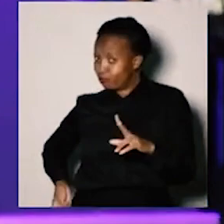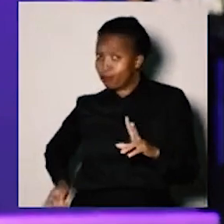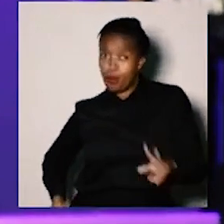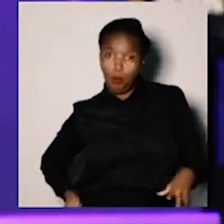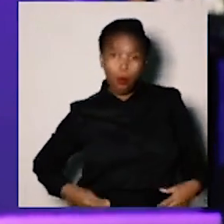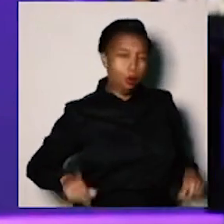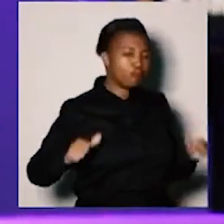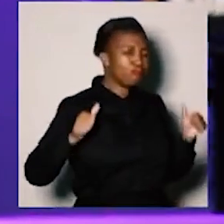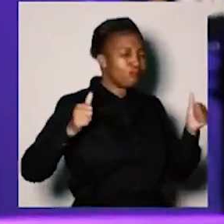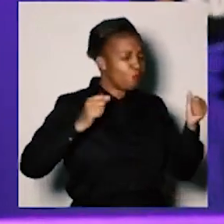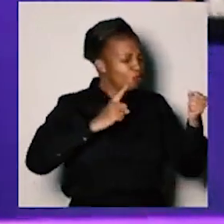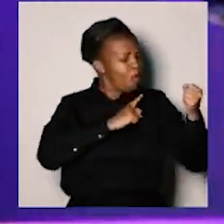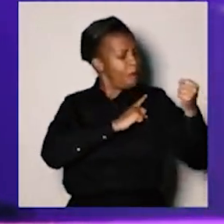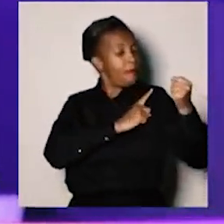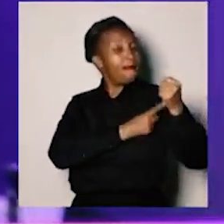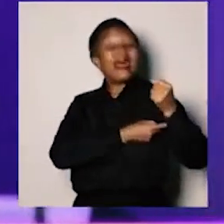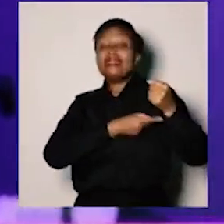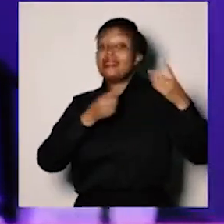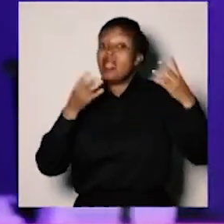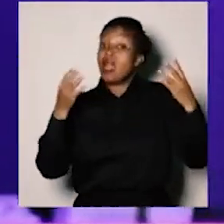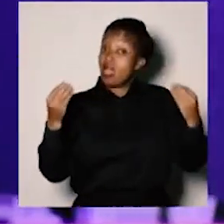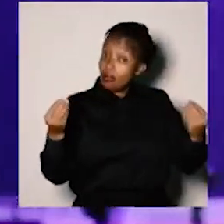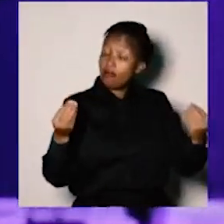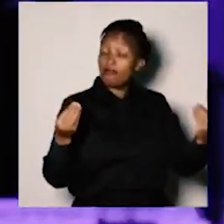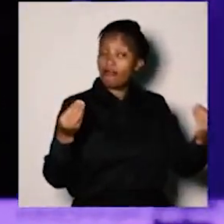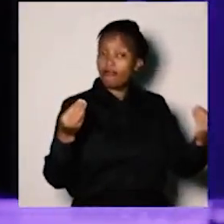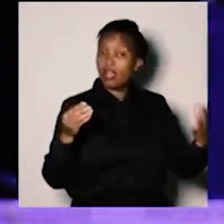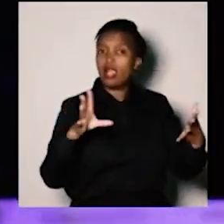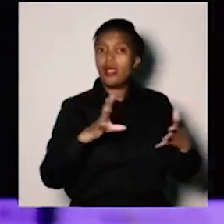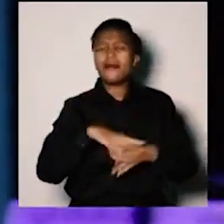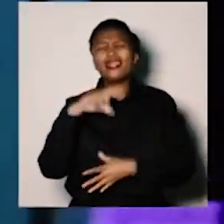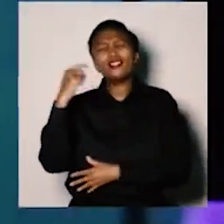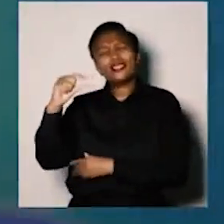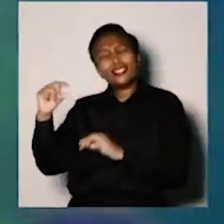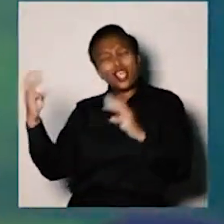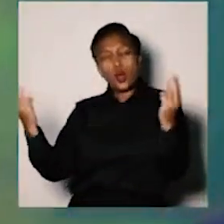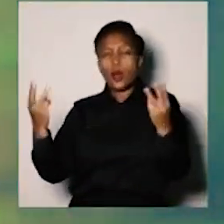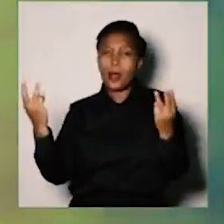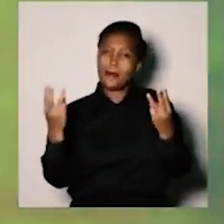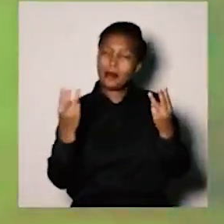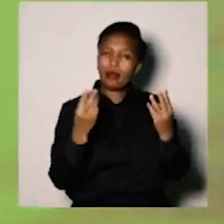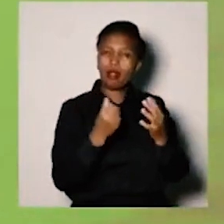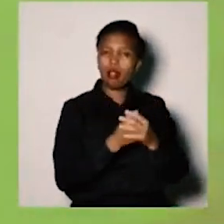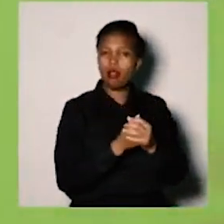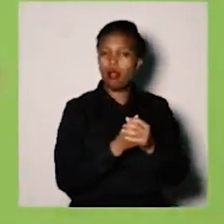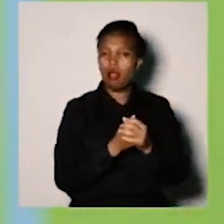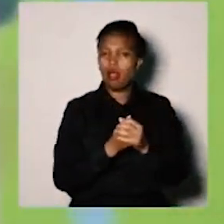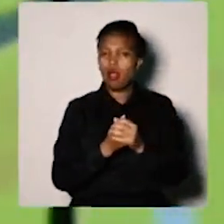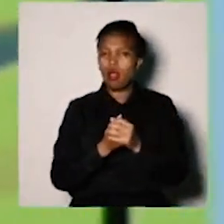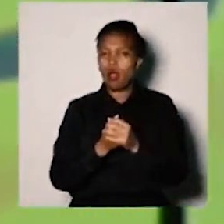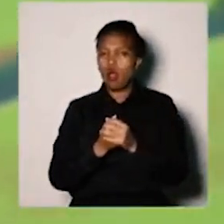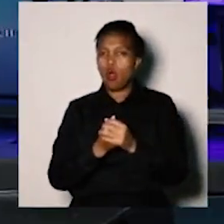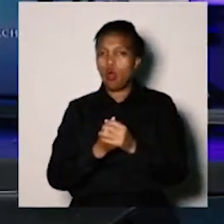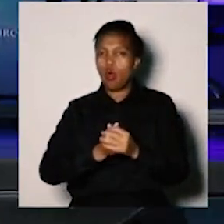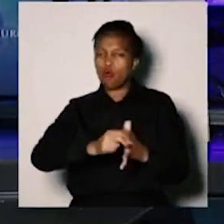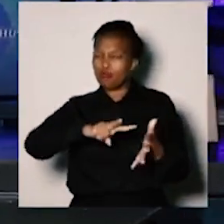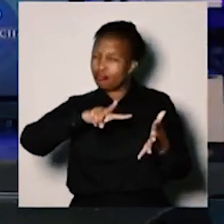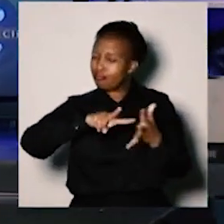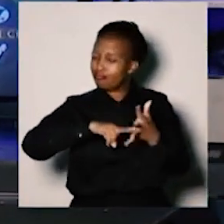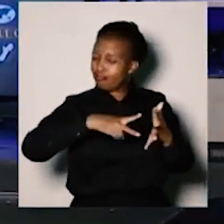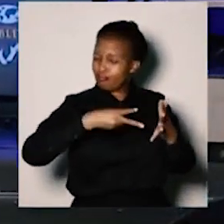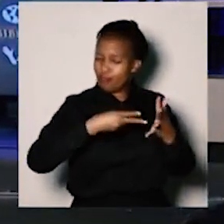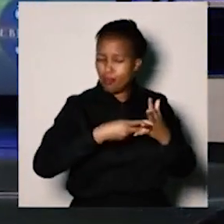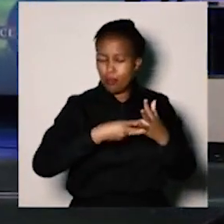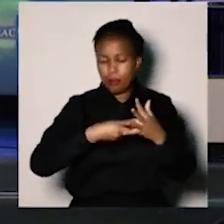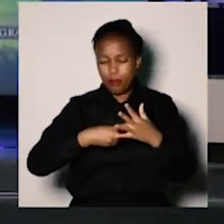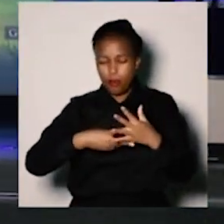very muscular when you look at them. Because the Greeks were very, very intent on building their bodies